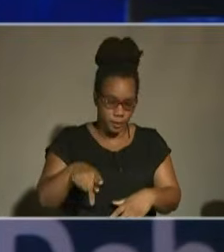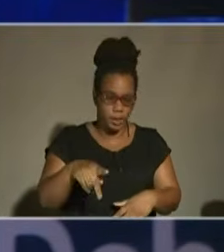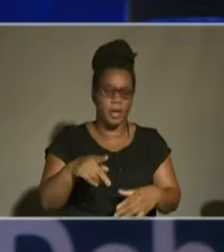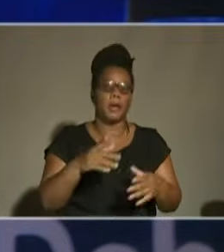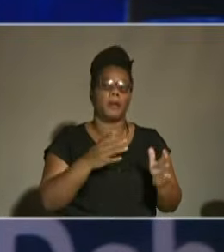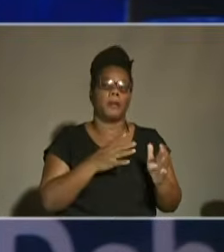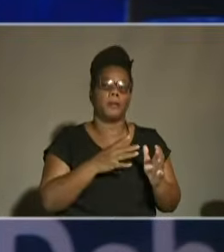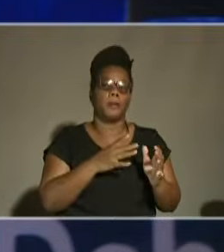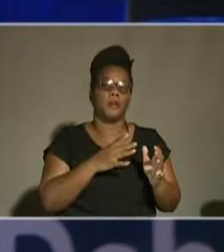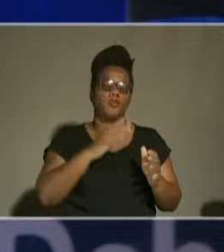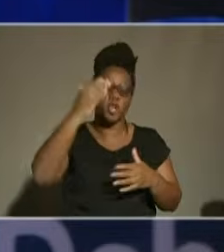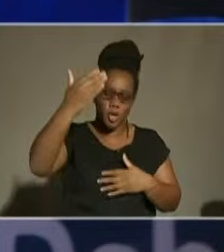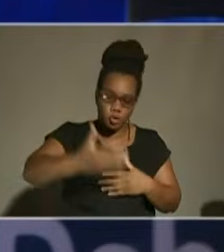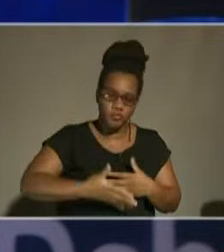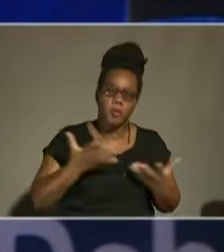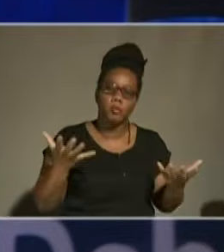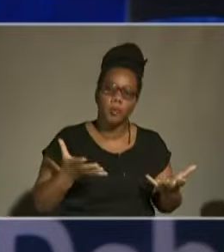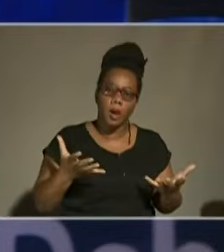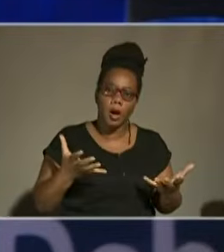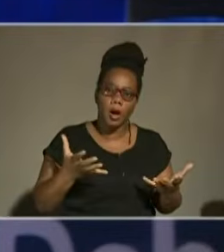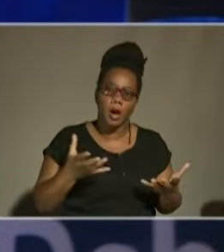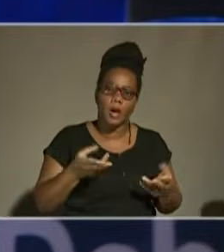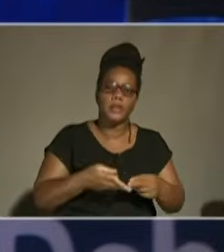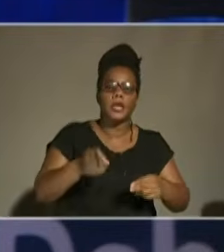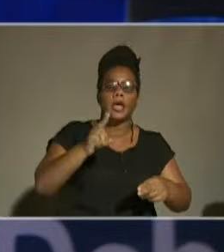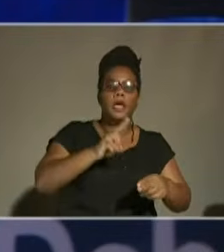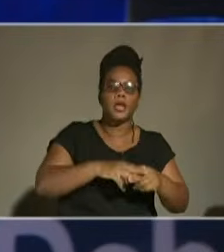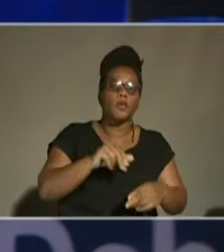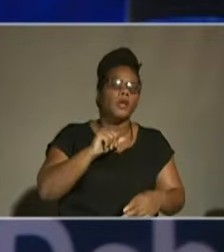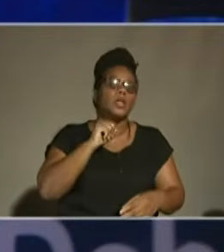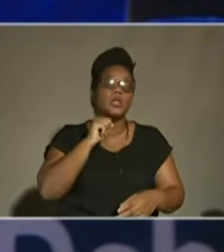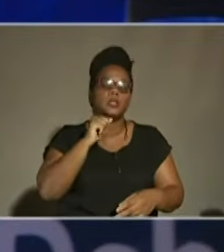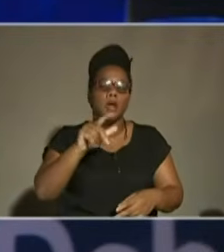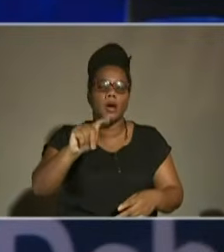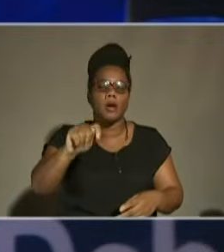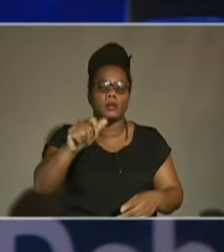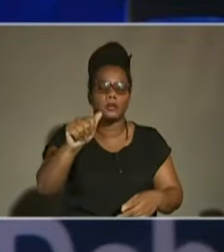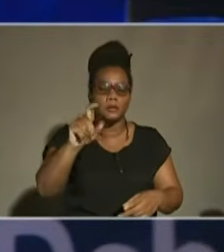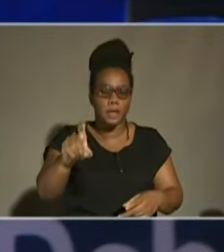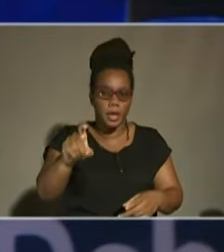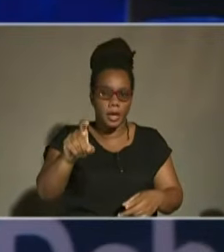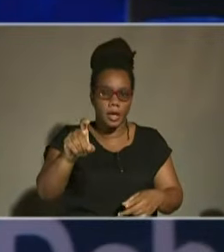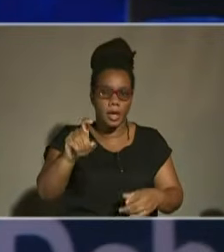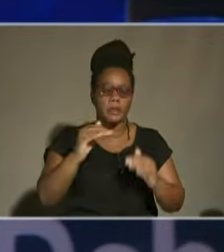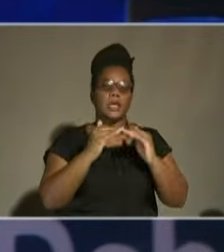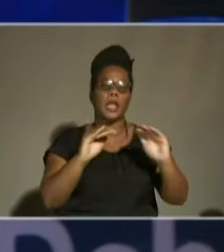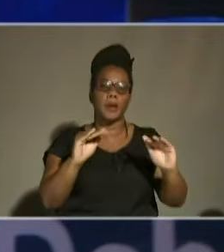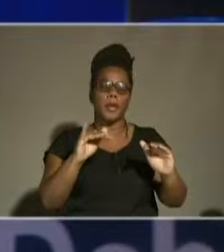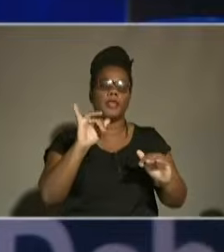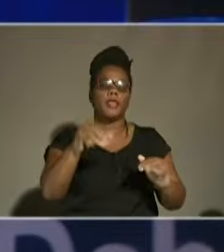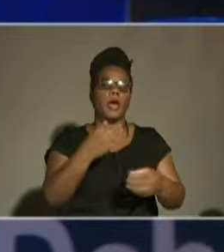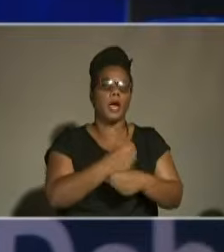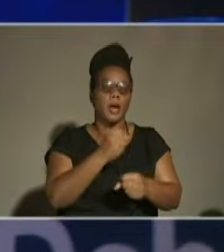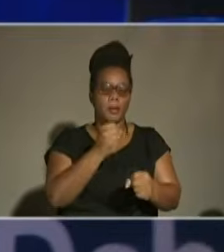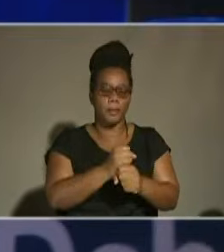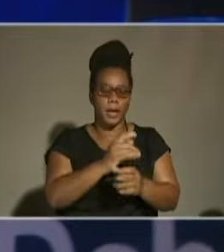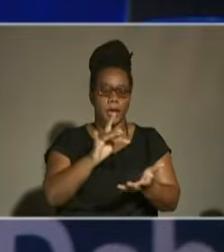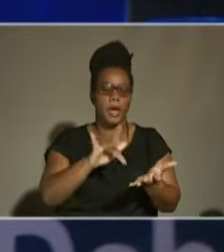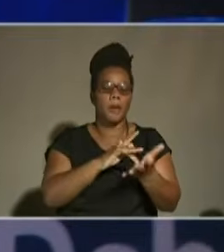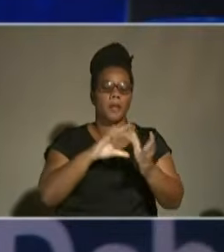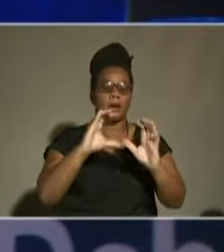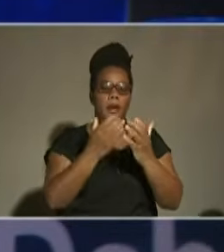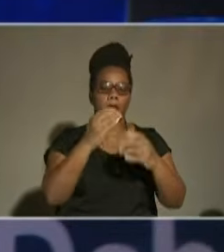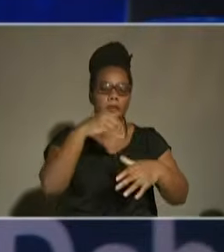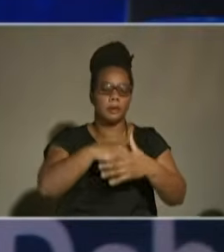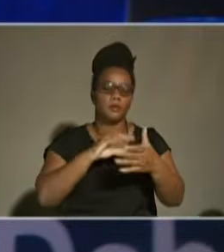that introduced the increase in the non-tax threshold that recreated a middle class in Jamaica.